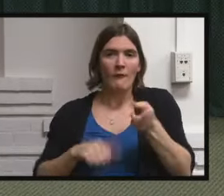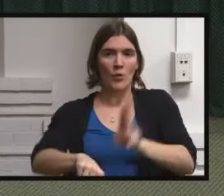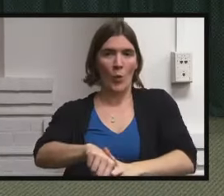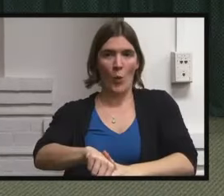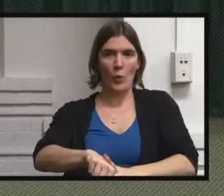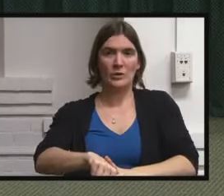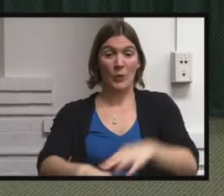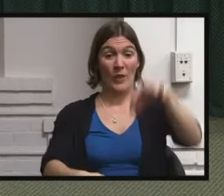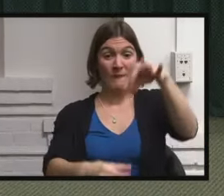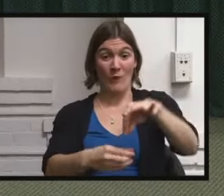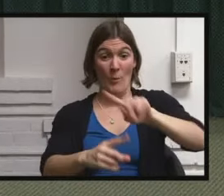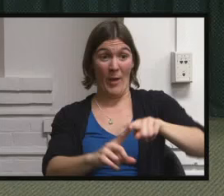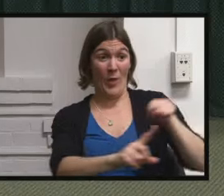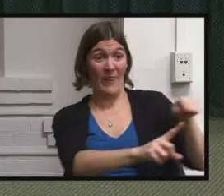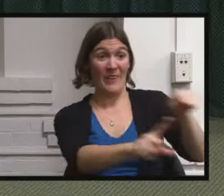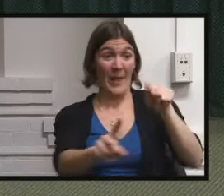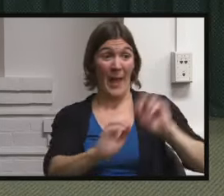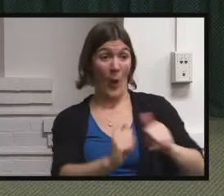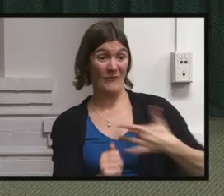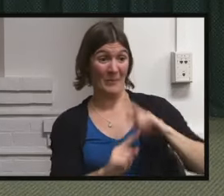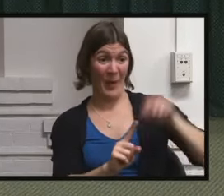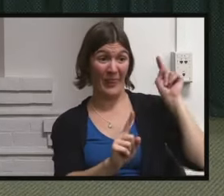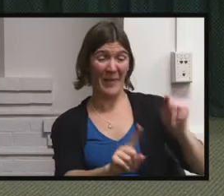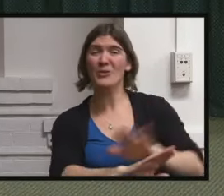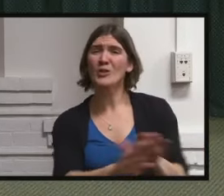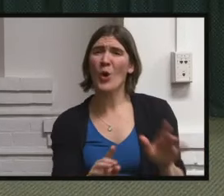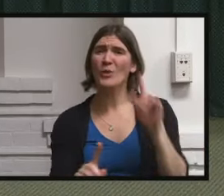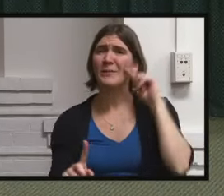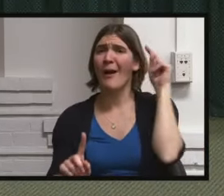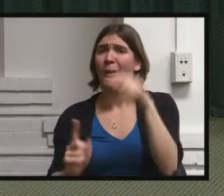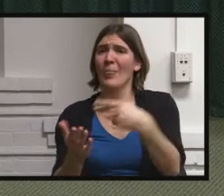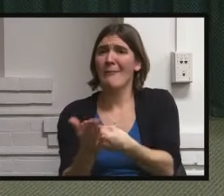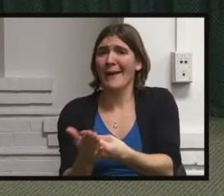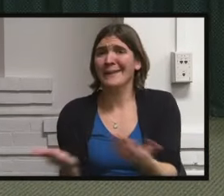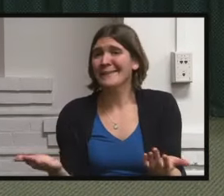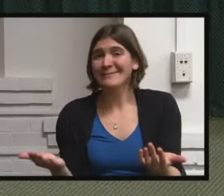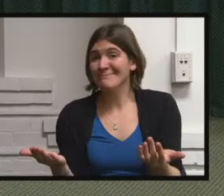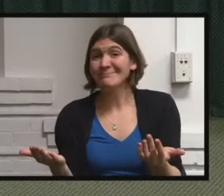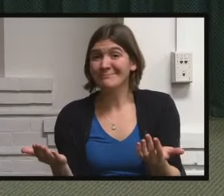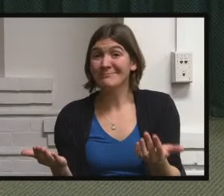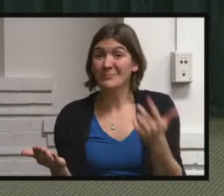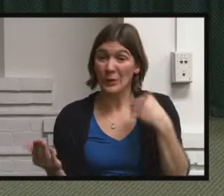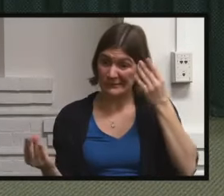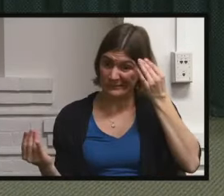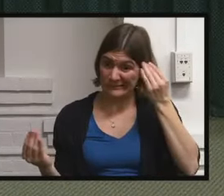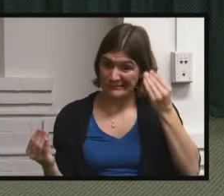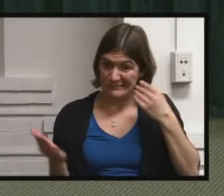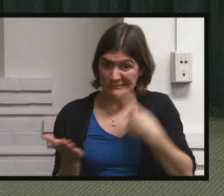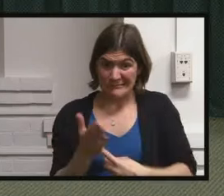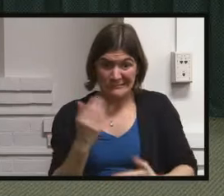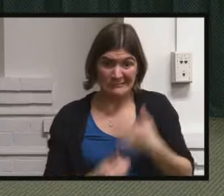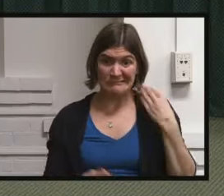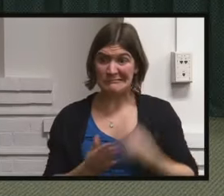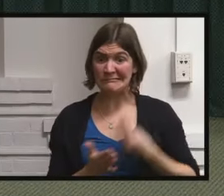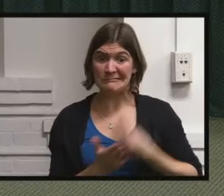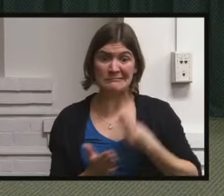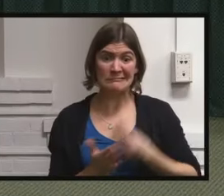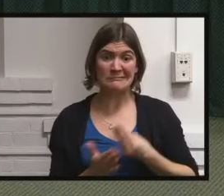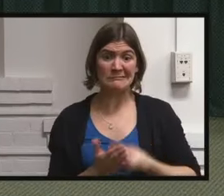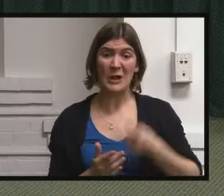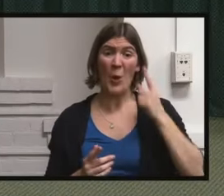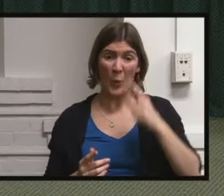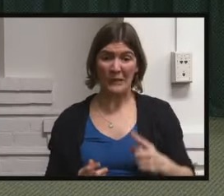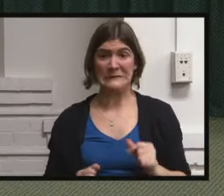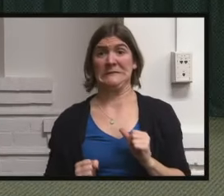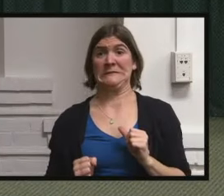So it really does come down to, we all know that it's going to, it's going to be pennies on the dollar, and it's going to hurt to some